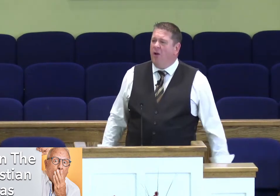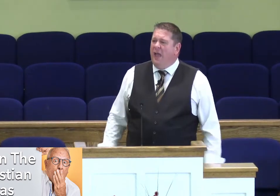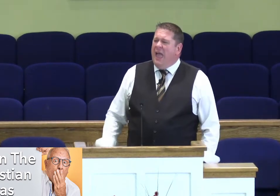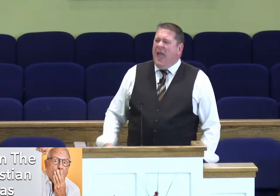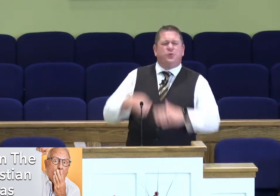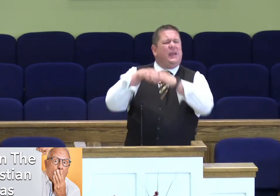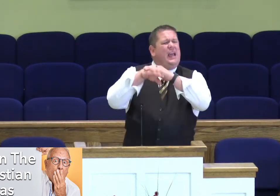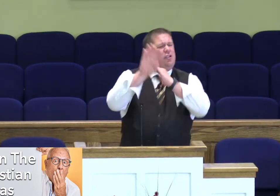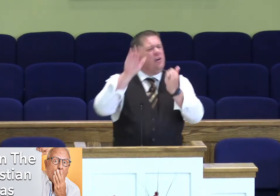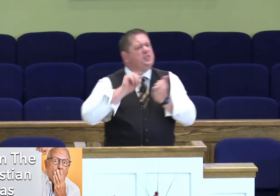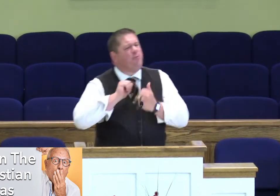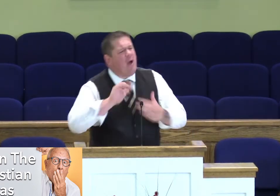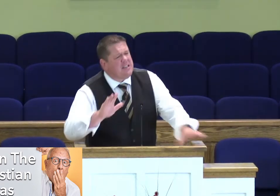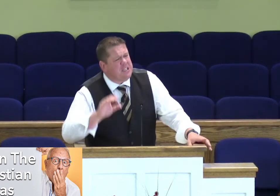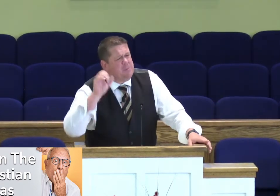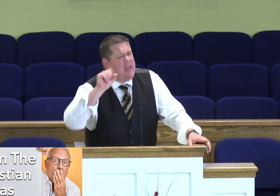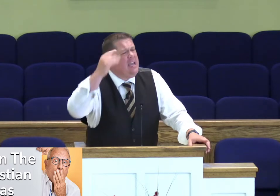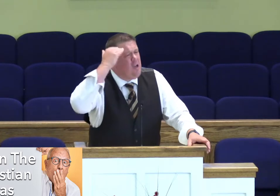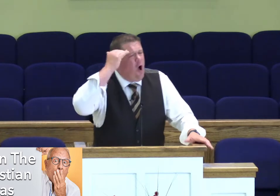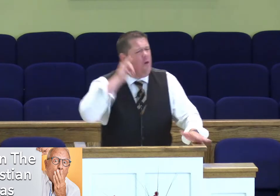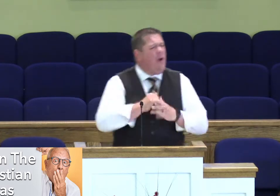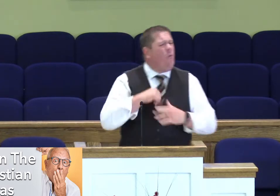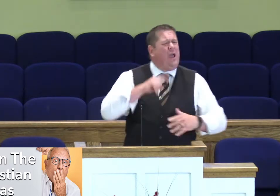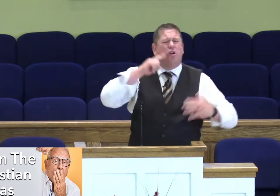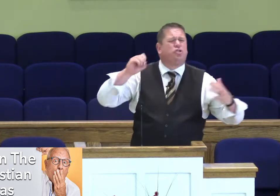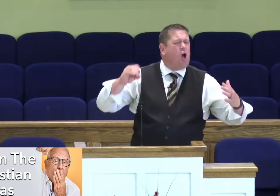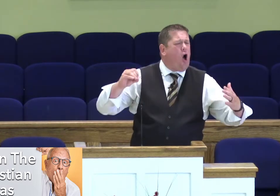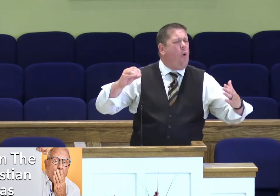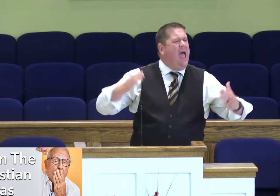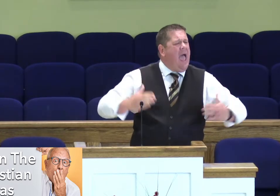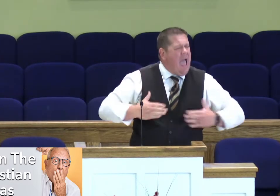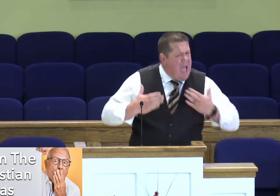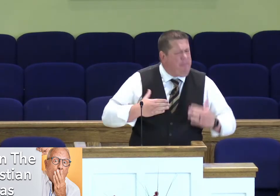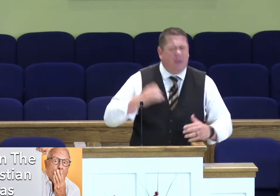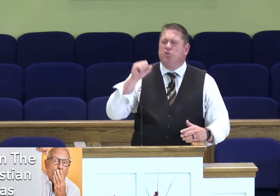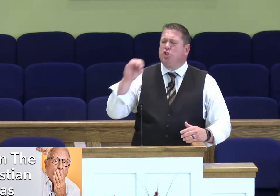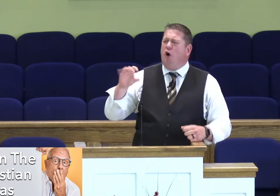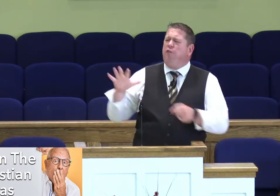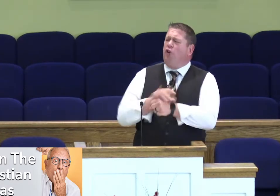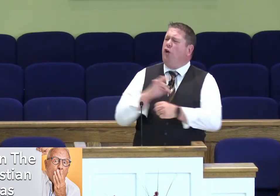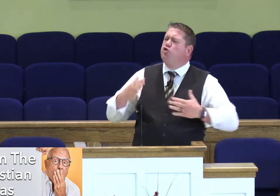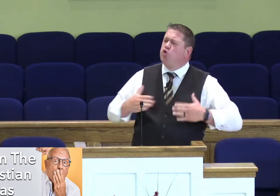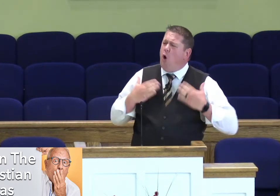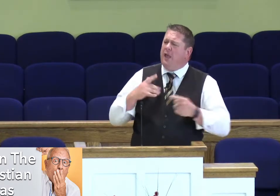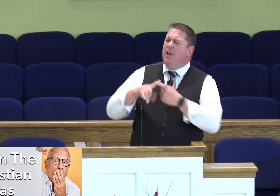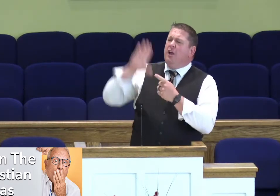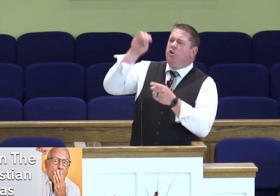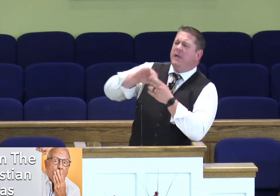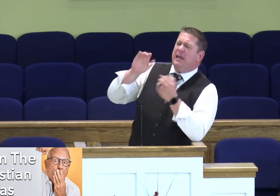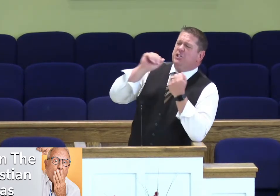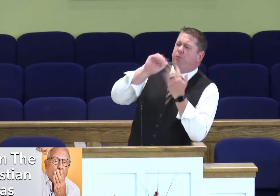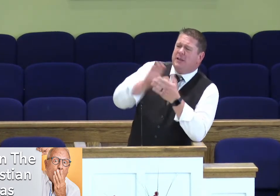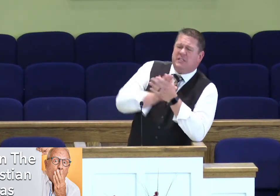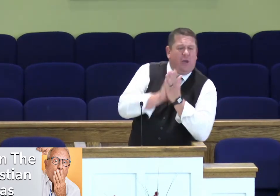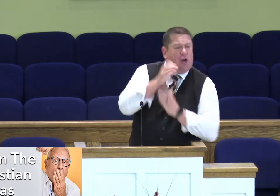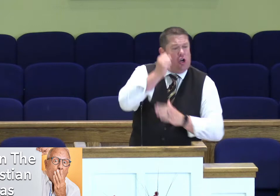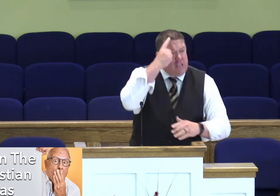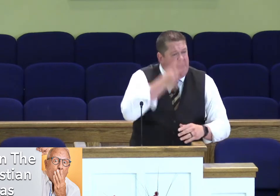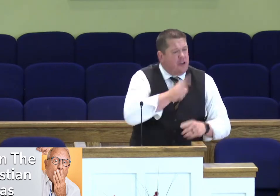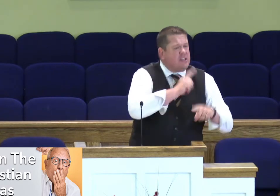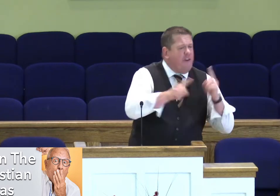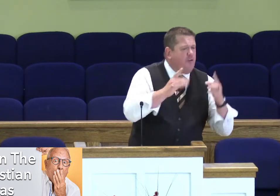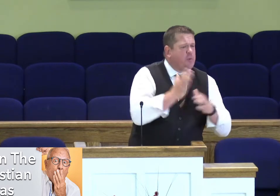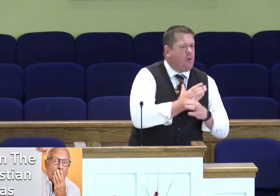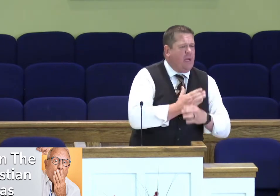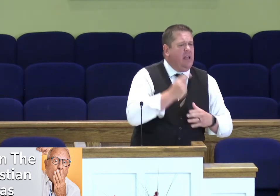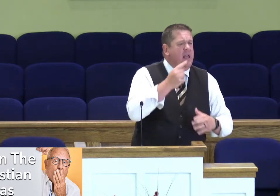evermore. As we enter his presence, may he know that we are so happy, so full of joy to be in his presence. And we